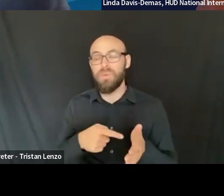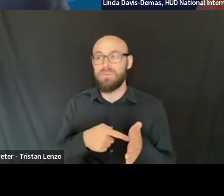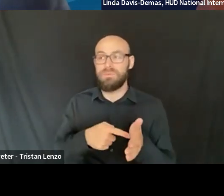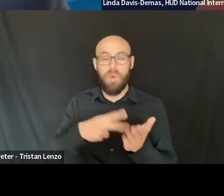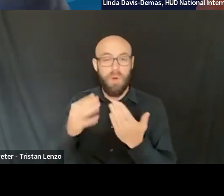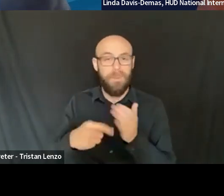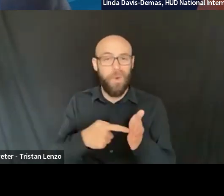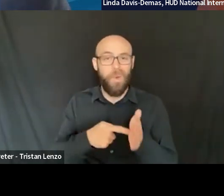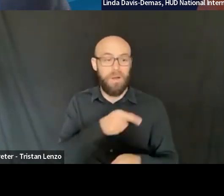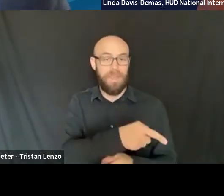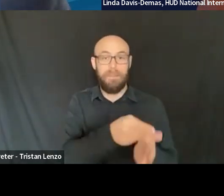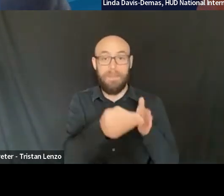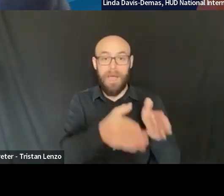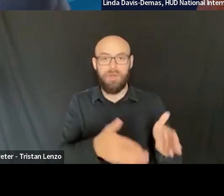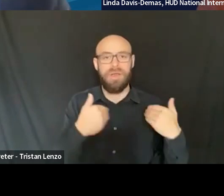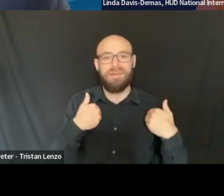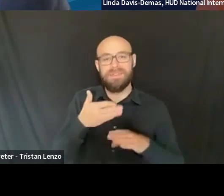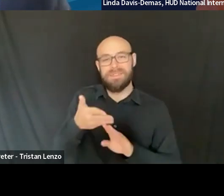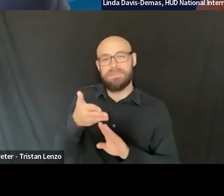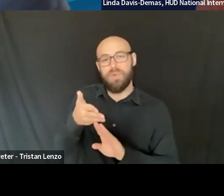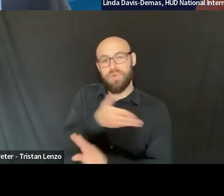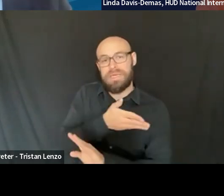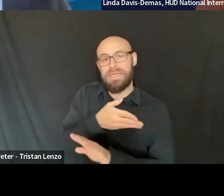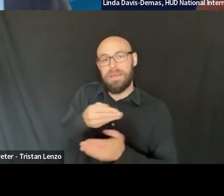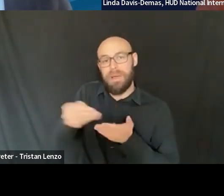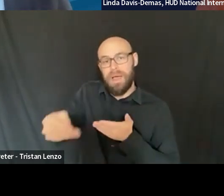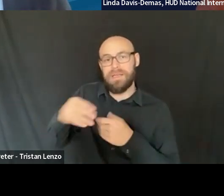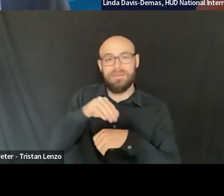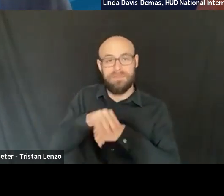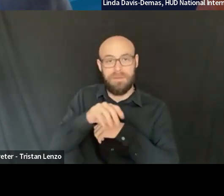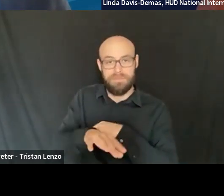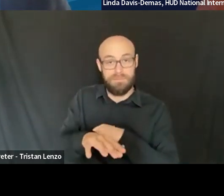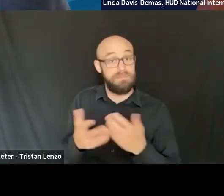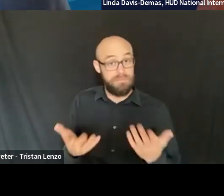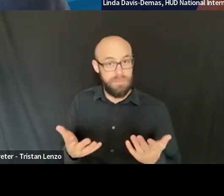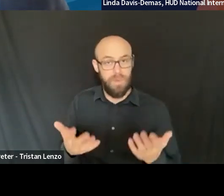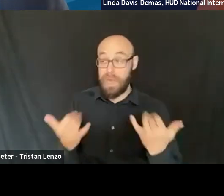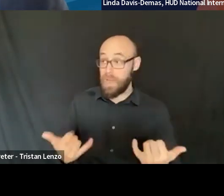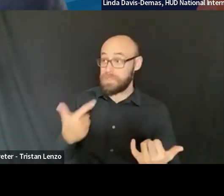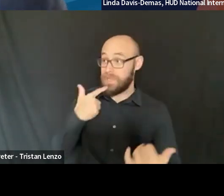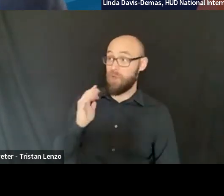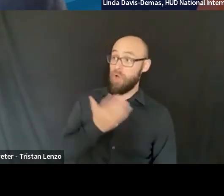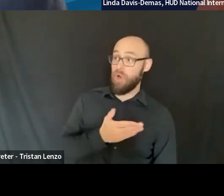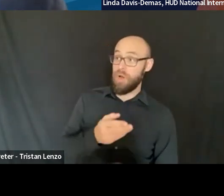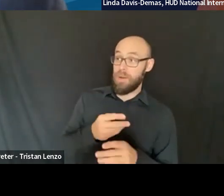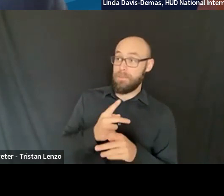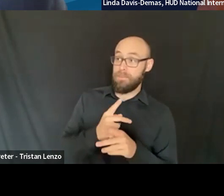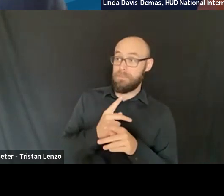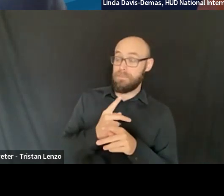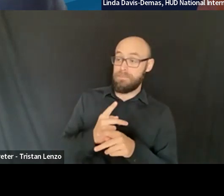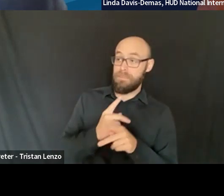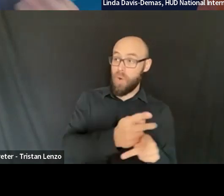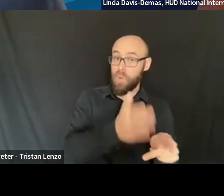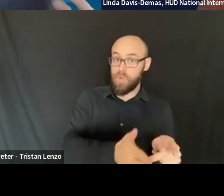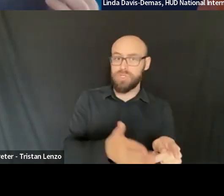or education. And them able to go out there now that there is this certification and say, our borrowers have received, counseling